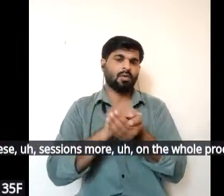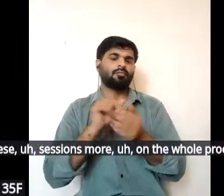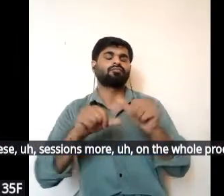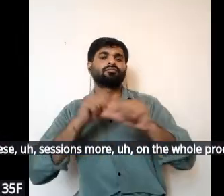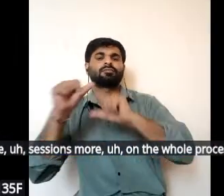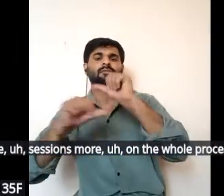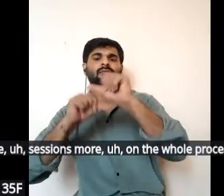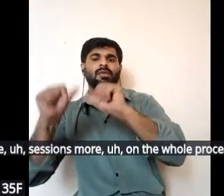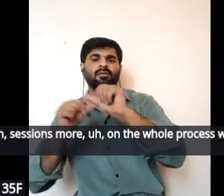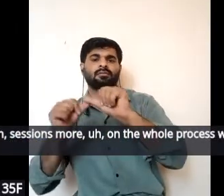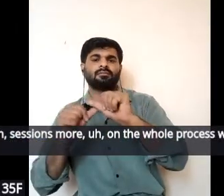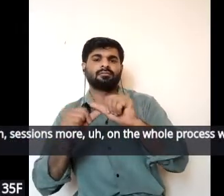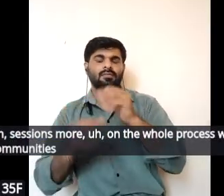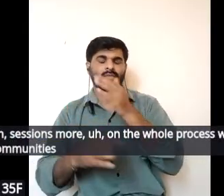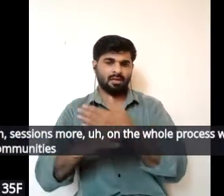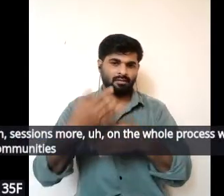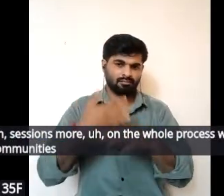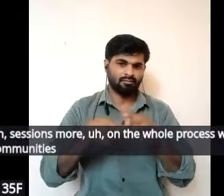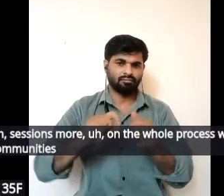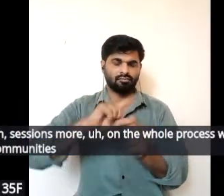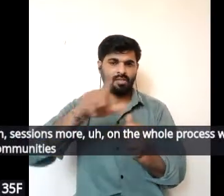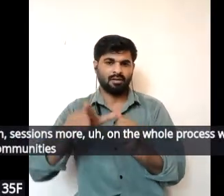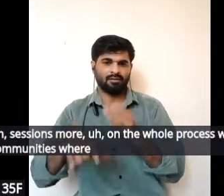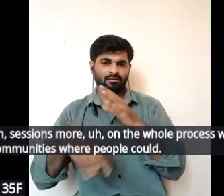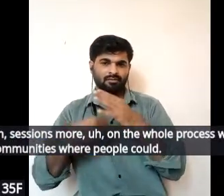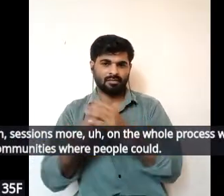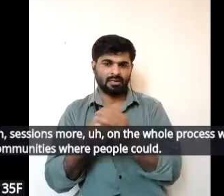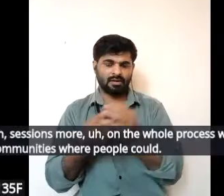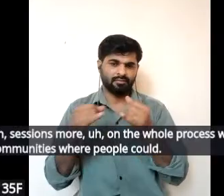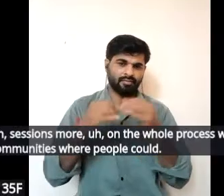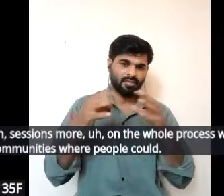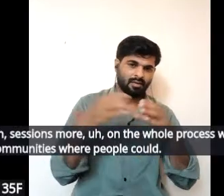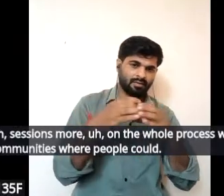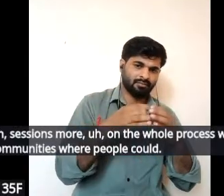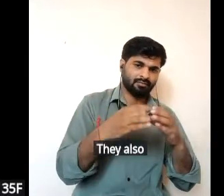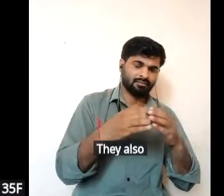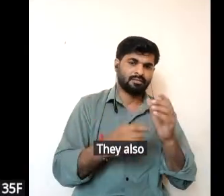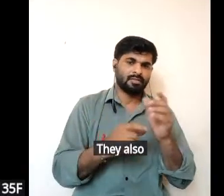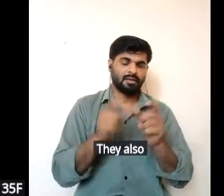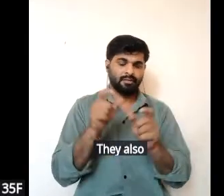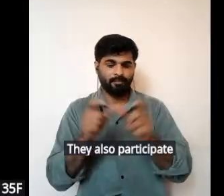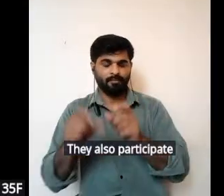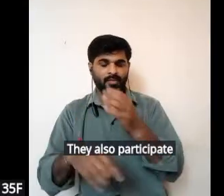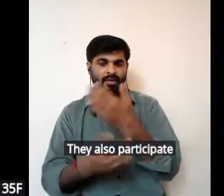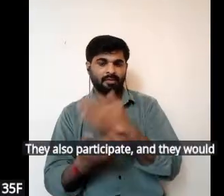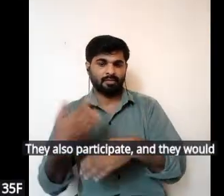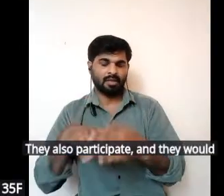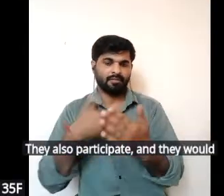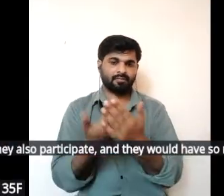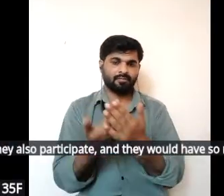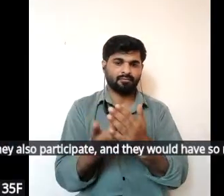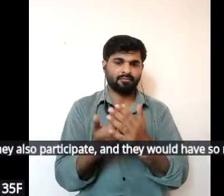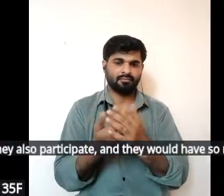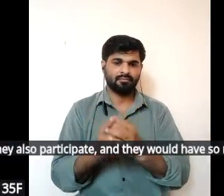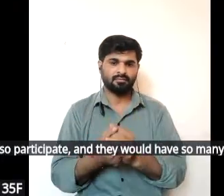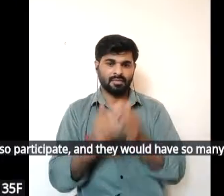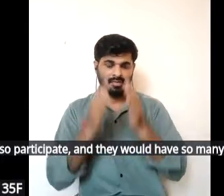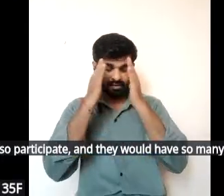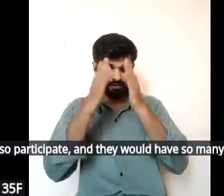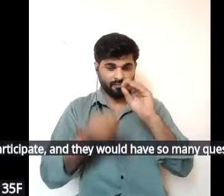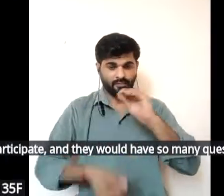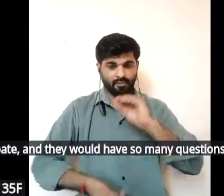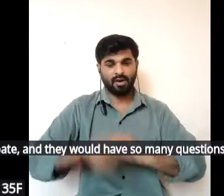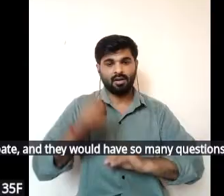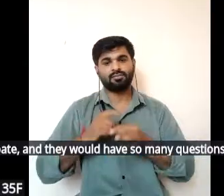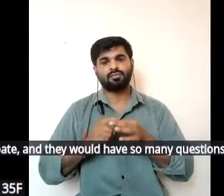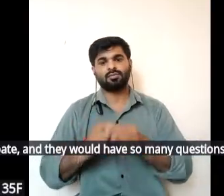the disability communities, where people could also participate, and they would have so many questions,